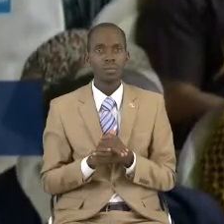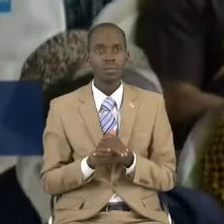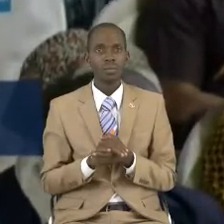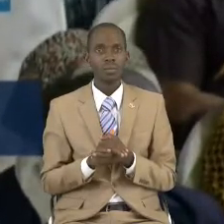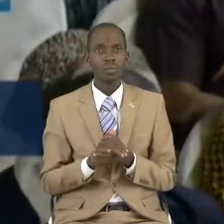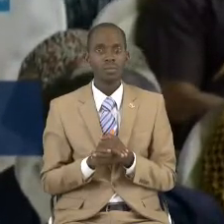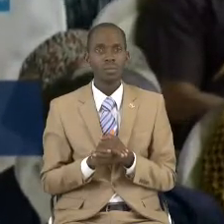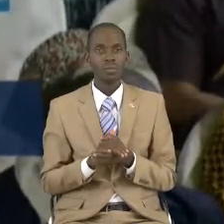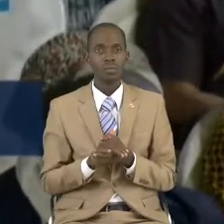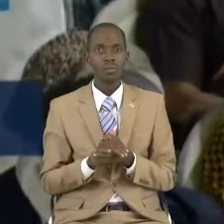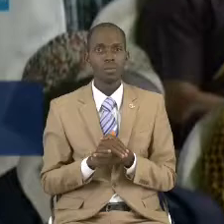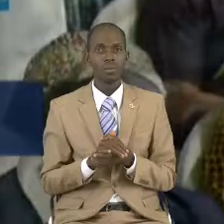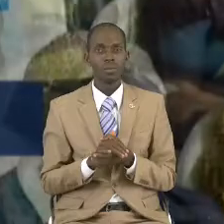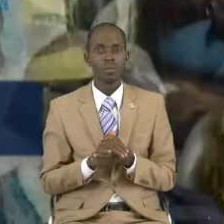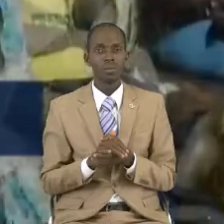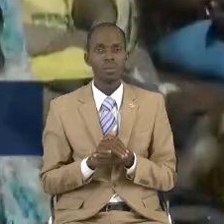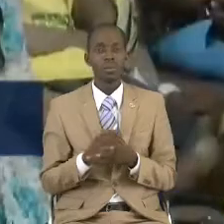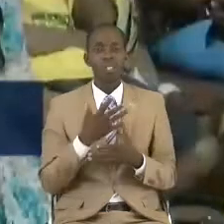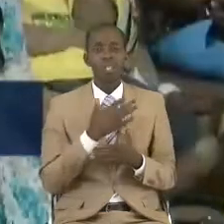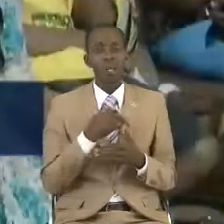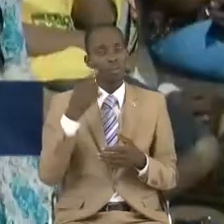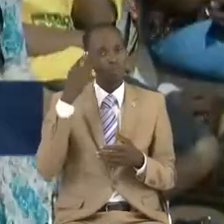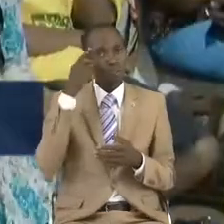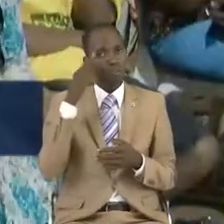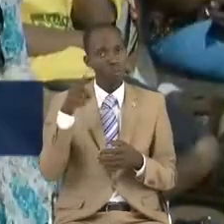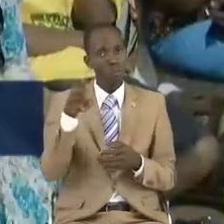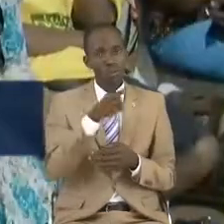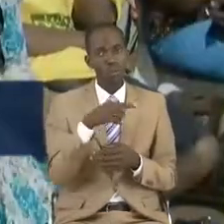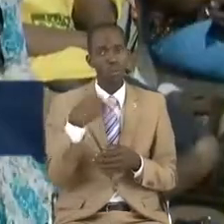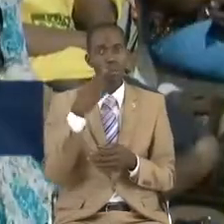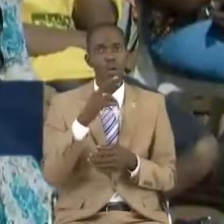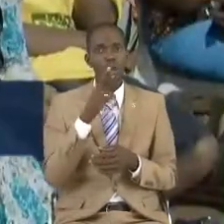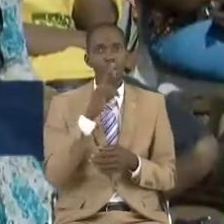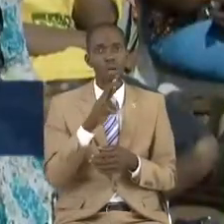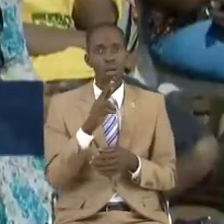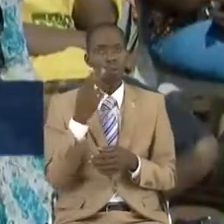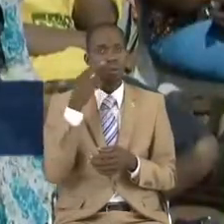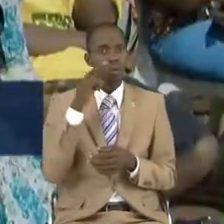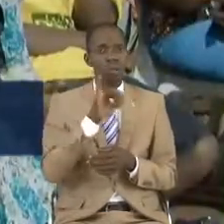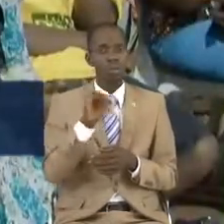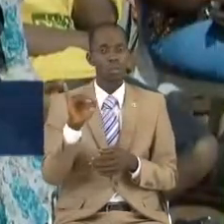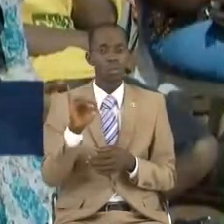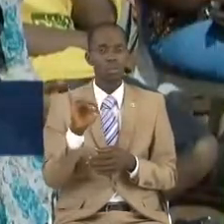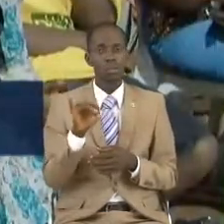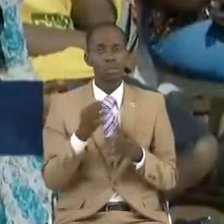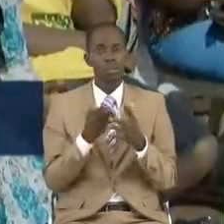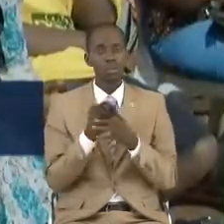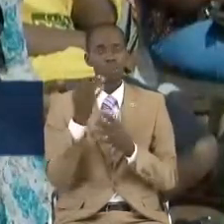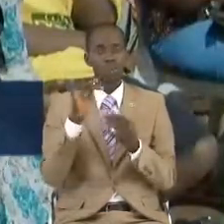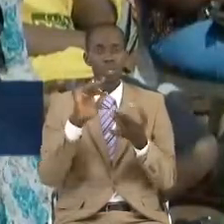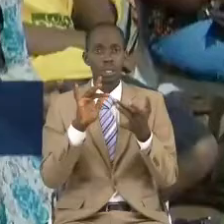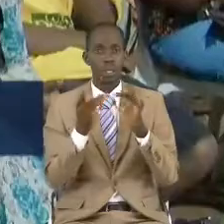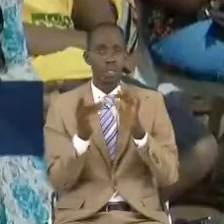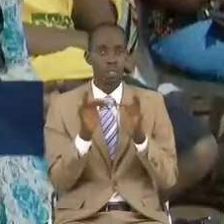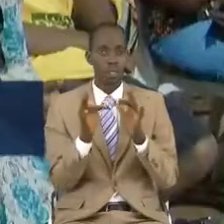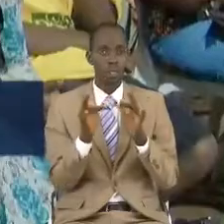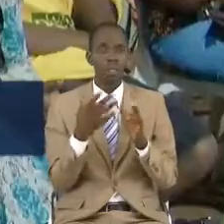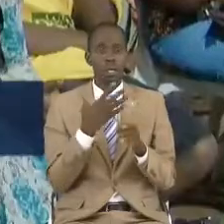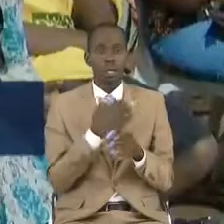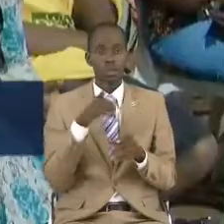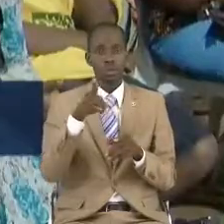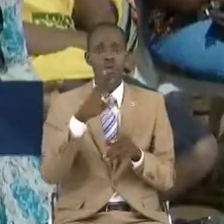and if you are online and you have responded to this call